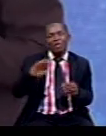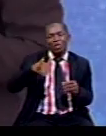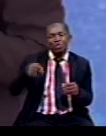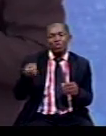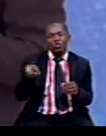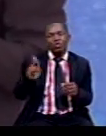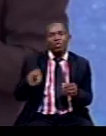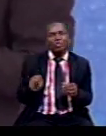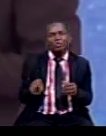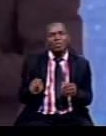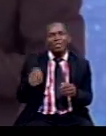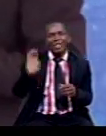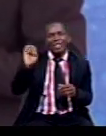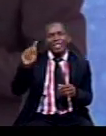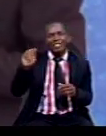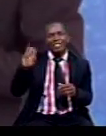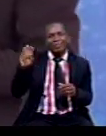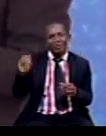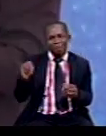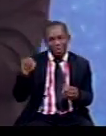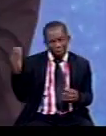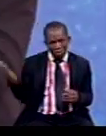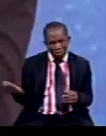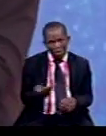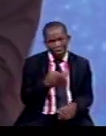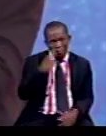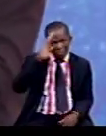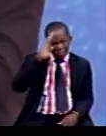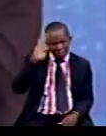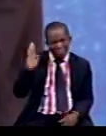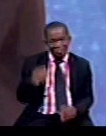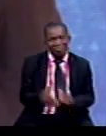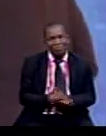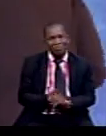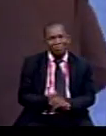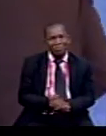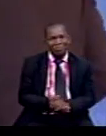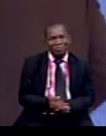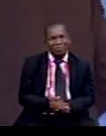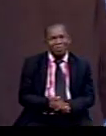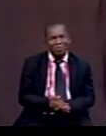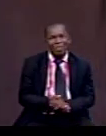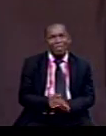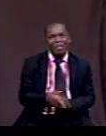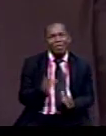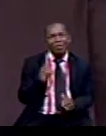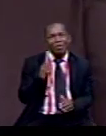welcome. In a minute or two, he will give us a word.